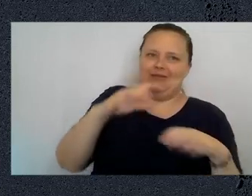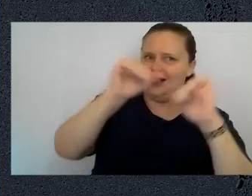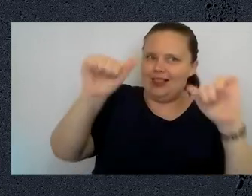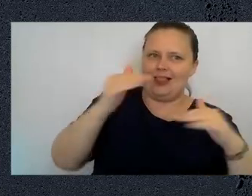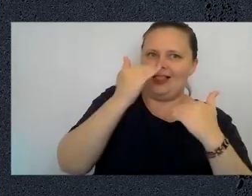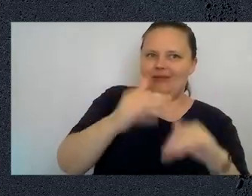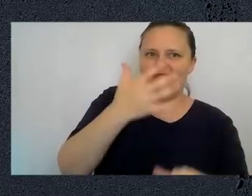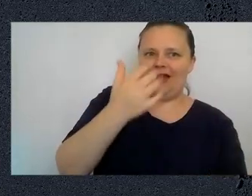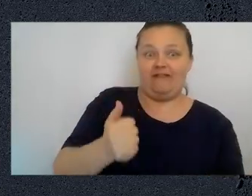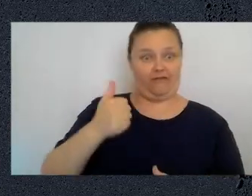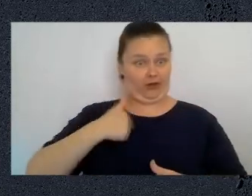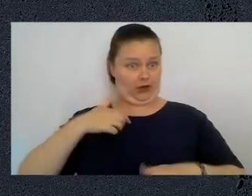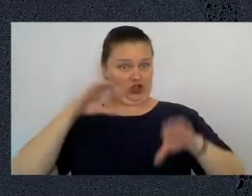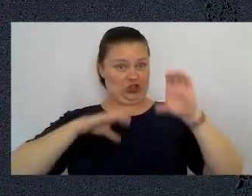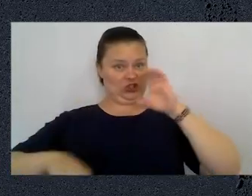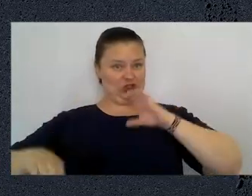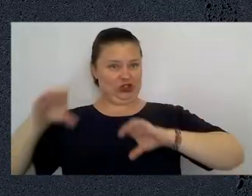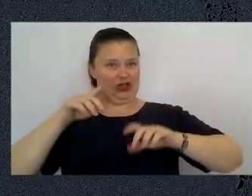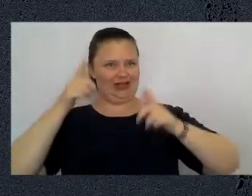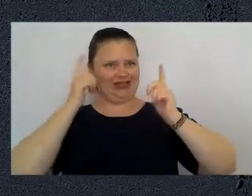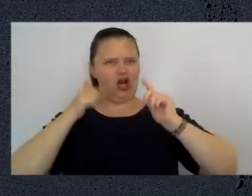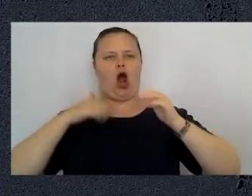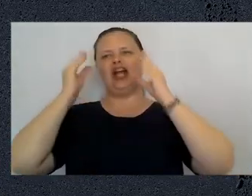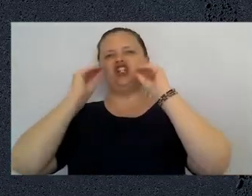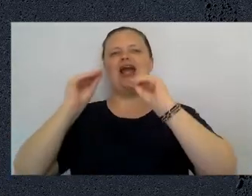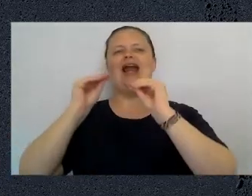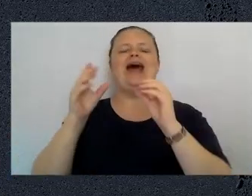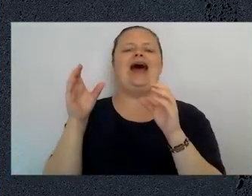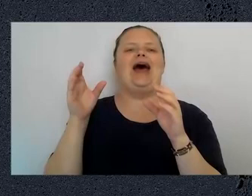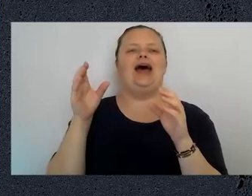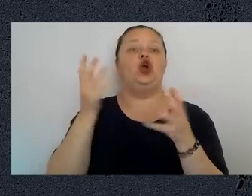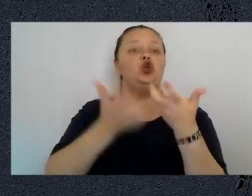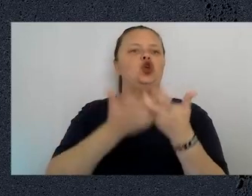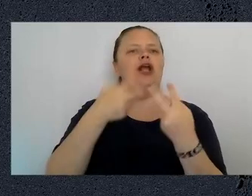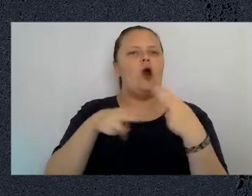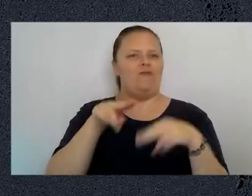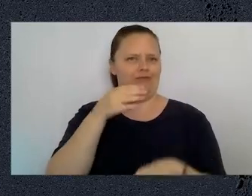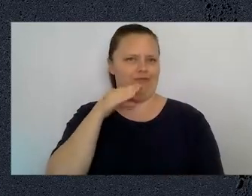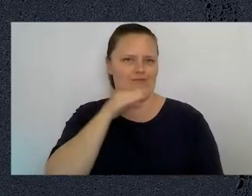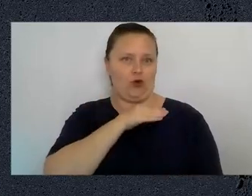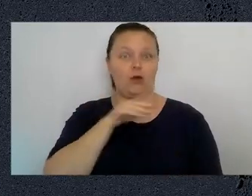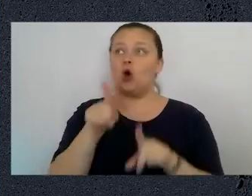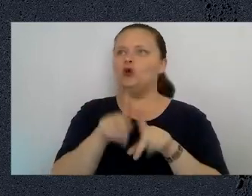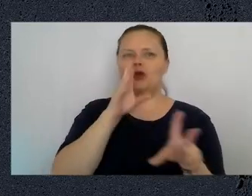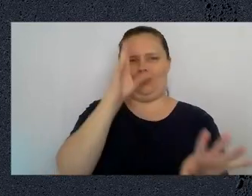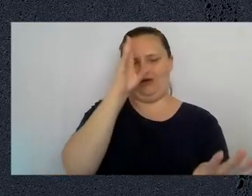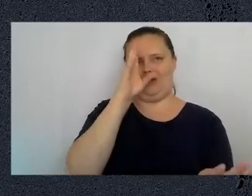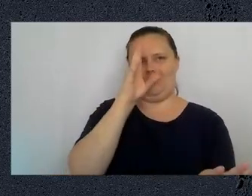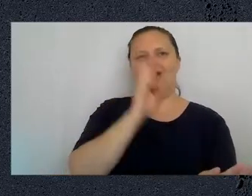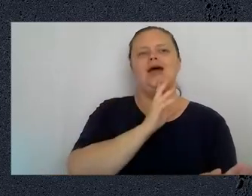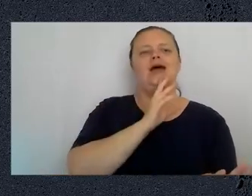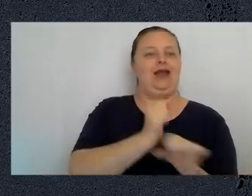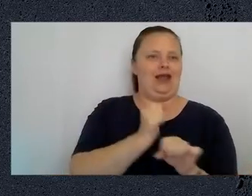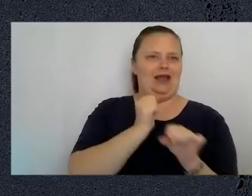science teacher? I'm a science educator at the University of Melbourne. Yeah, yeah. And also from governments. So it's a